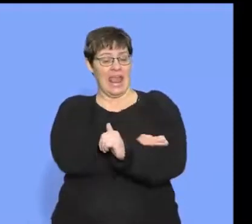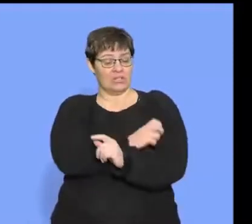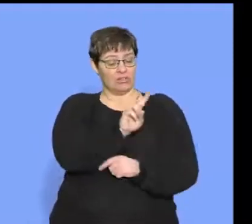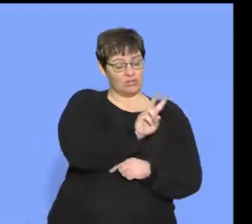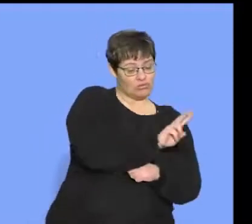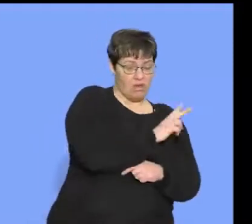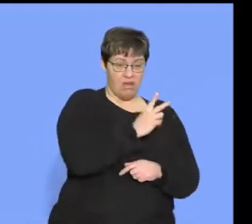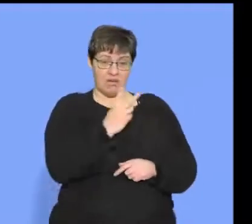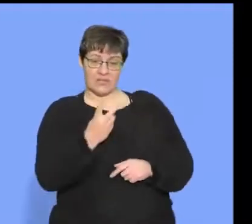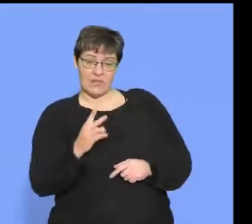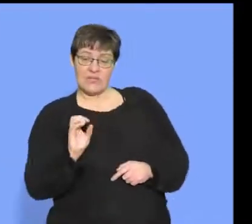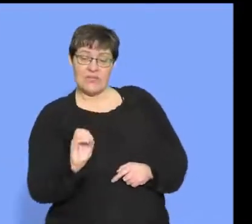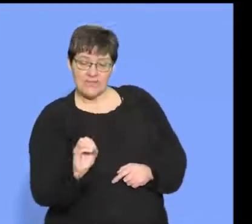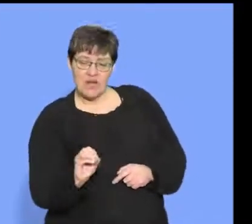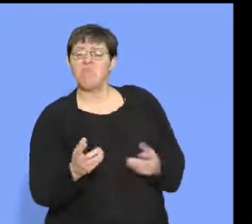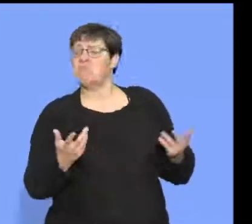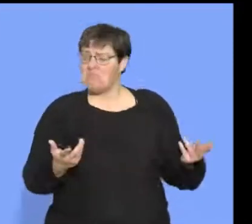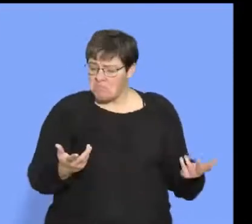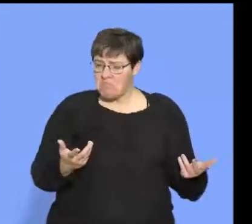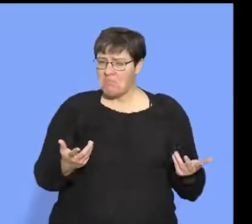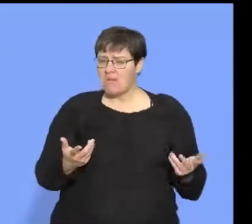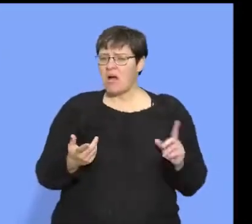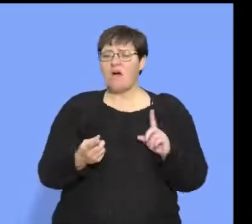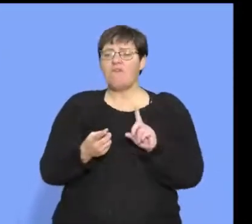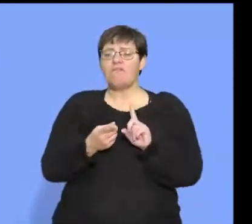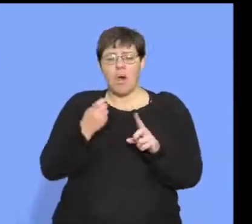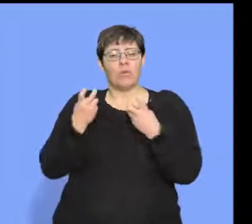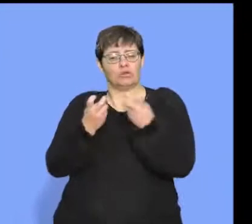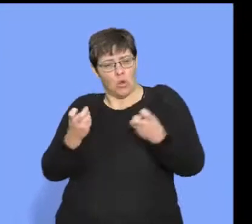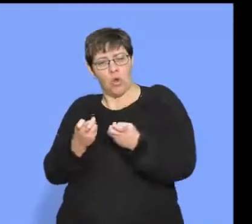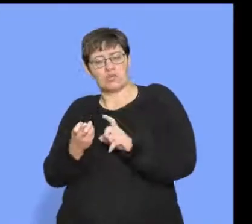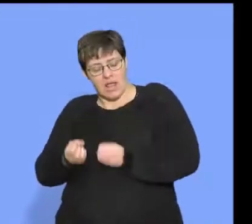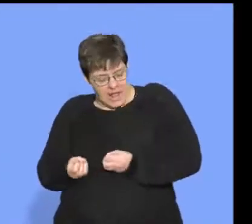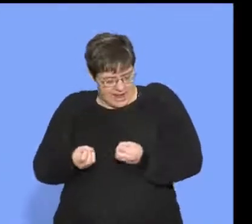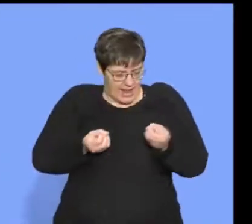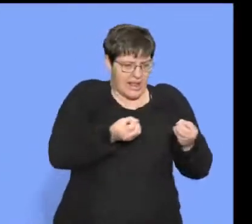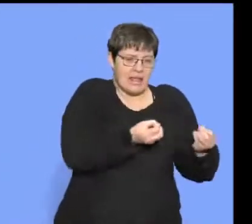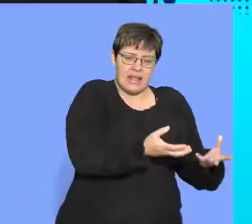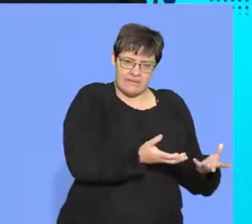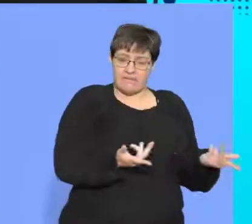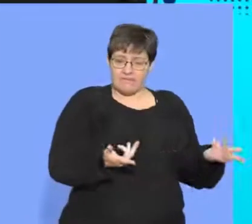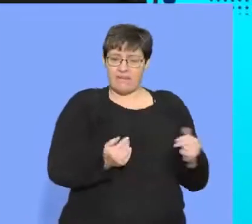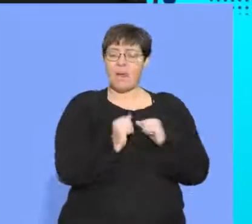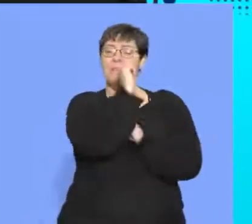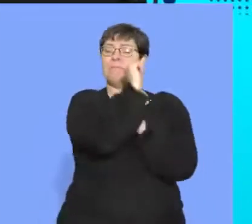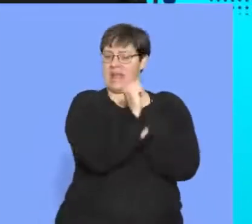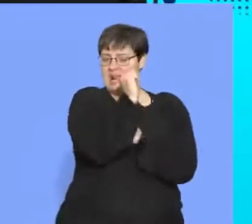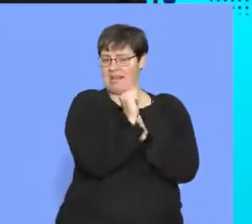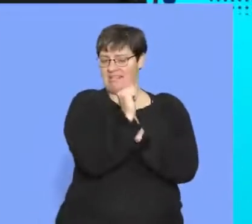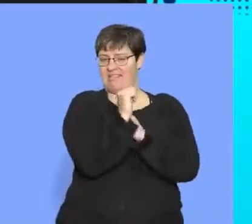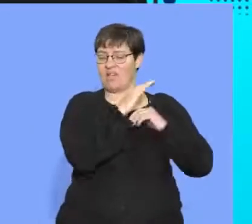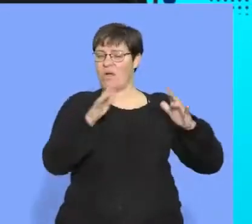they transfer always comes from a particular source. In the mechanical waves